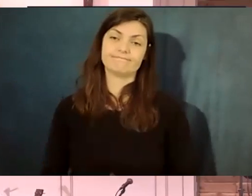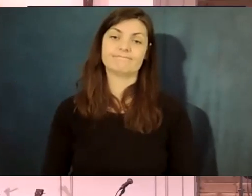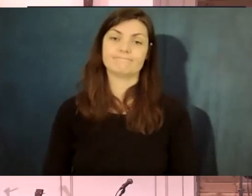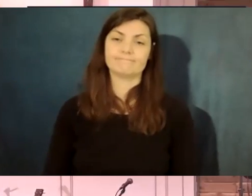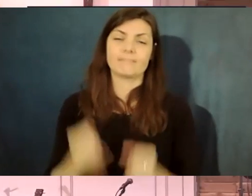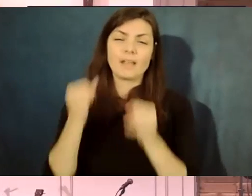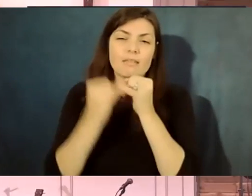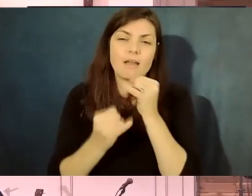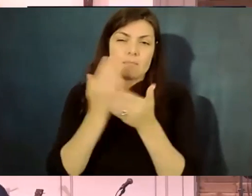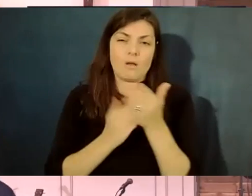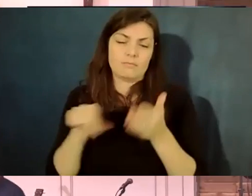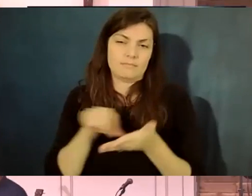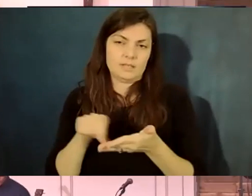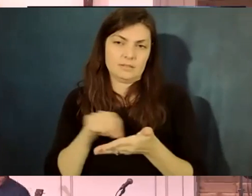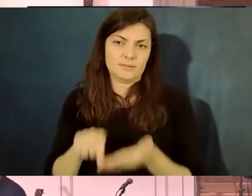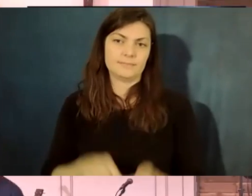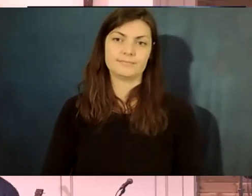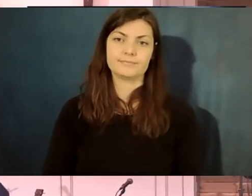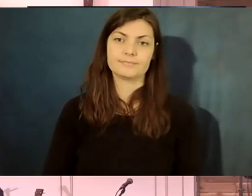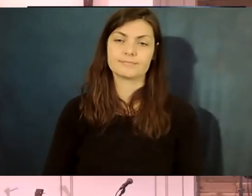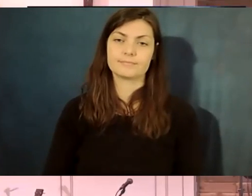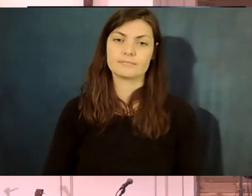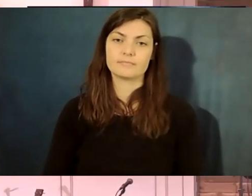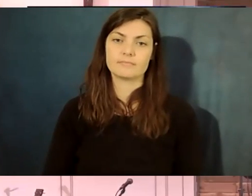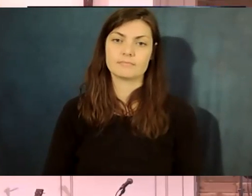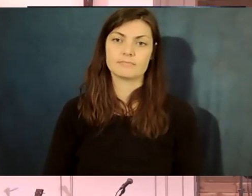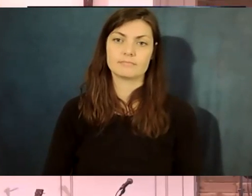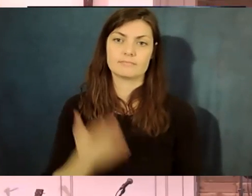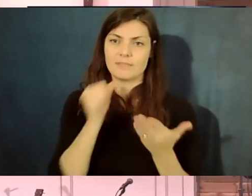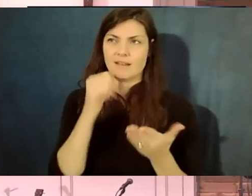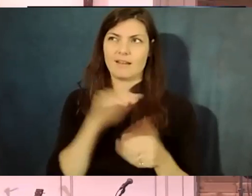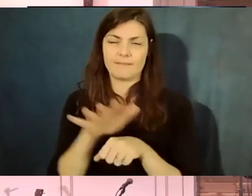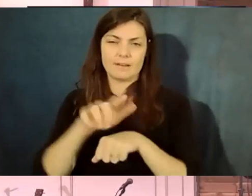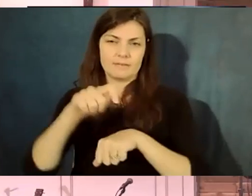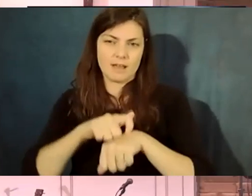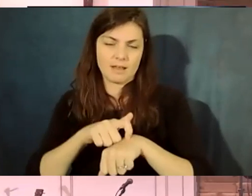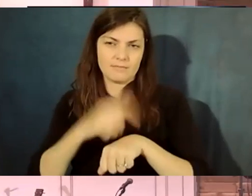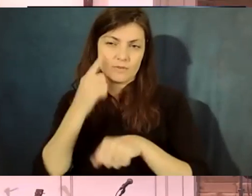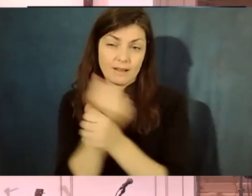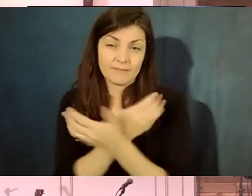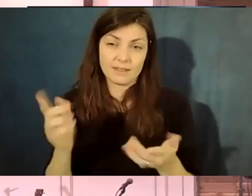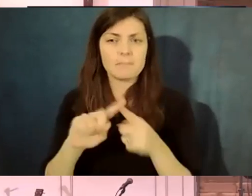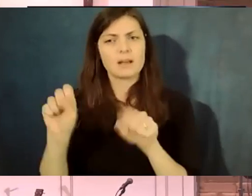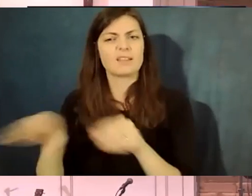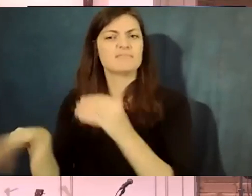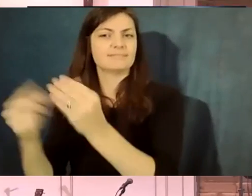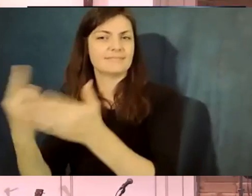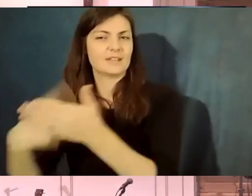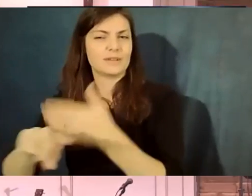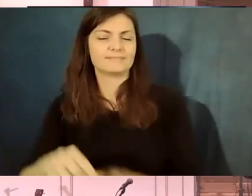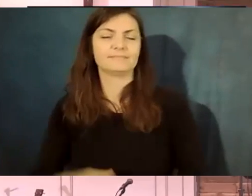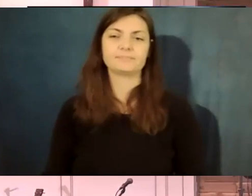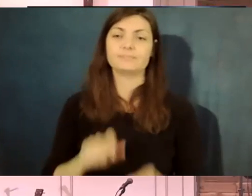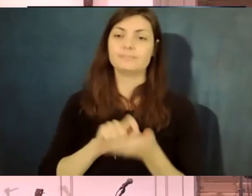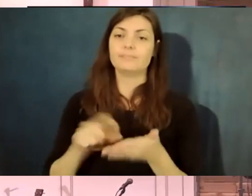Last piece of this passage. I may not have time to say everything I want to say, but there's always next week. Verse 11.